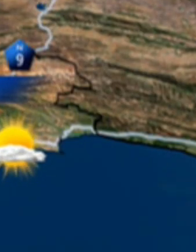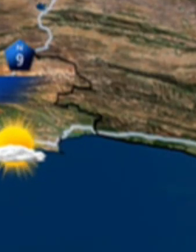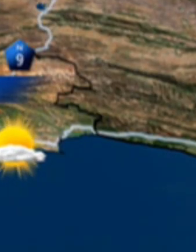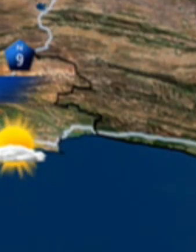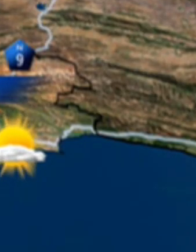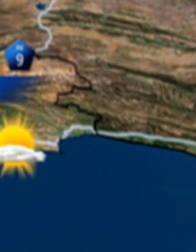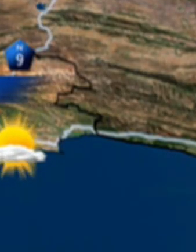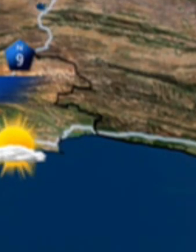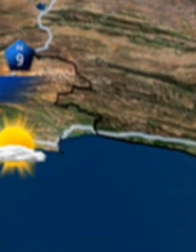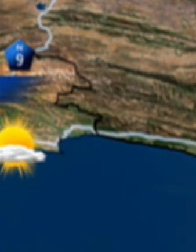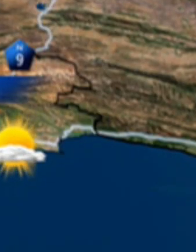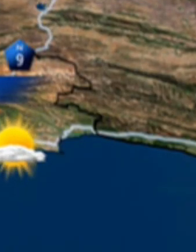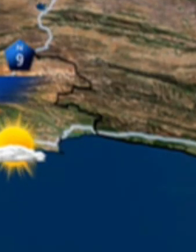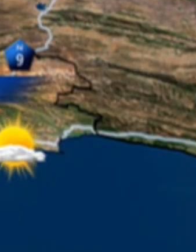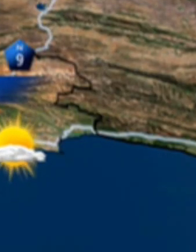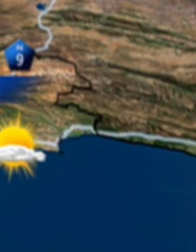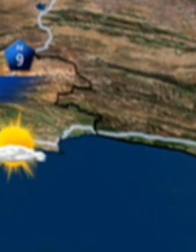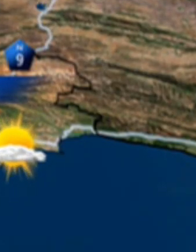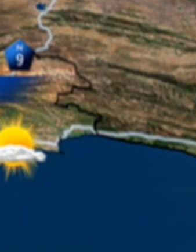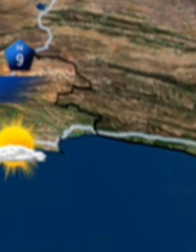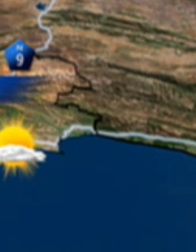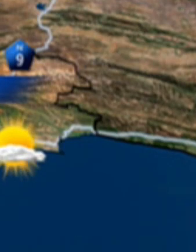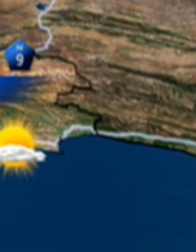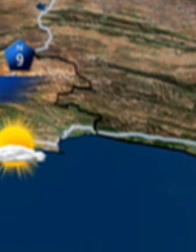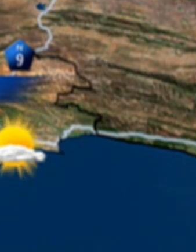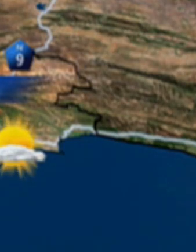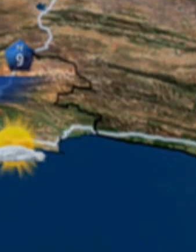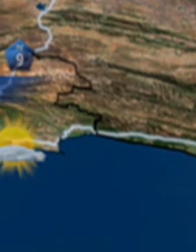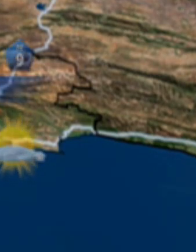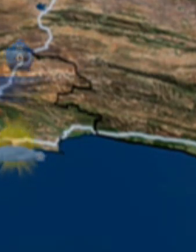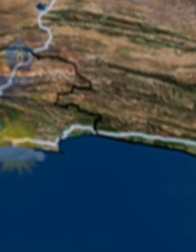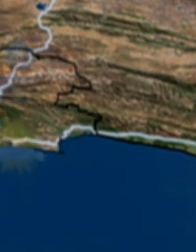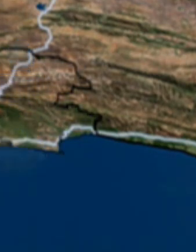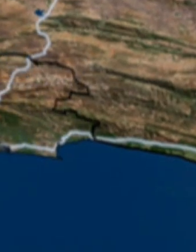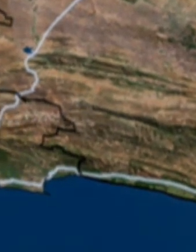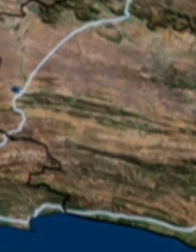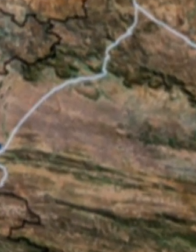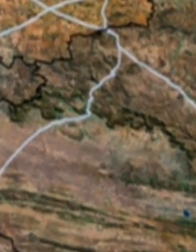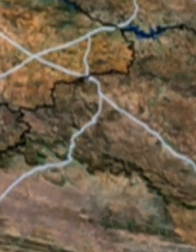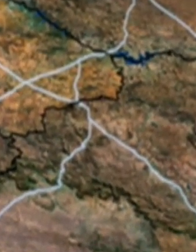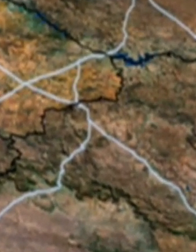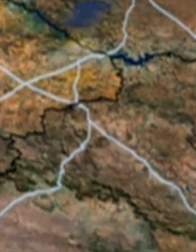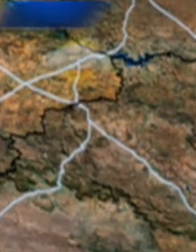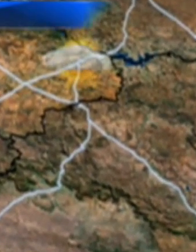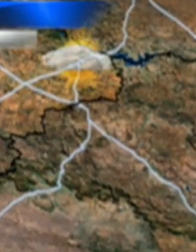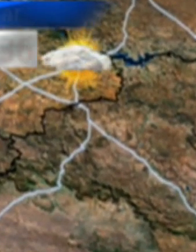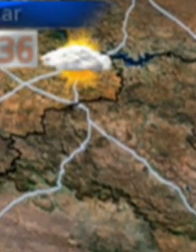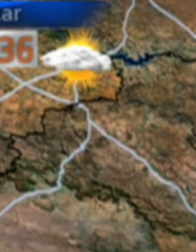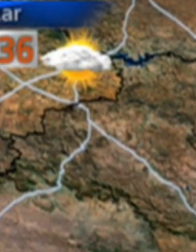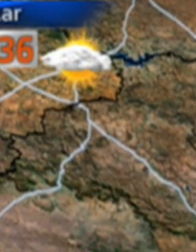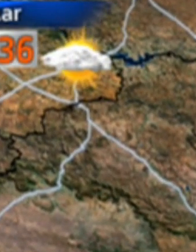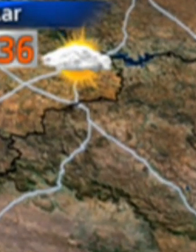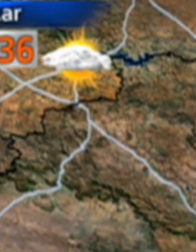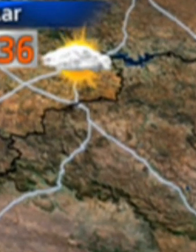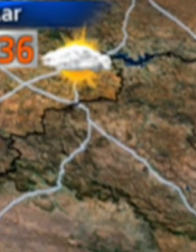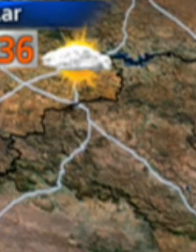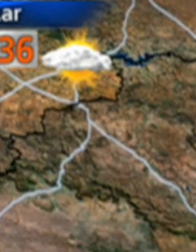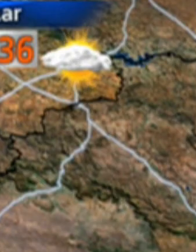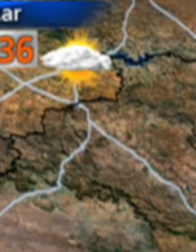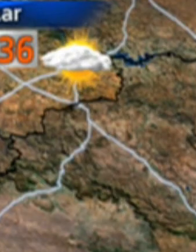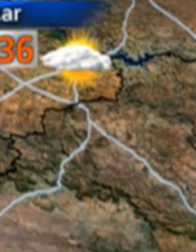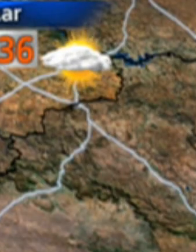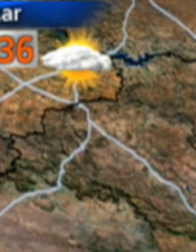37 mo Thapameng. Oudtshoorn ka digata le 36 mo Thapameng. province ya Northern Cape mo provinceng go tlana